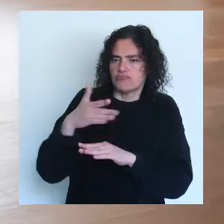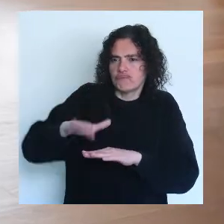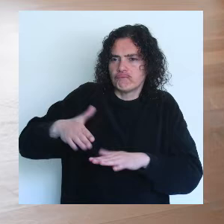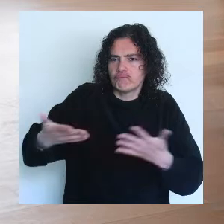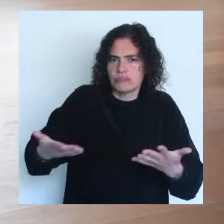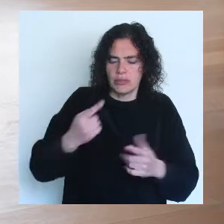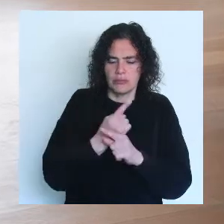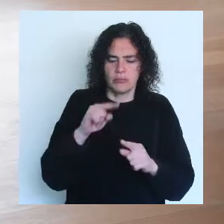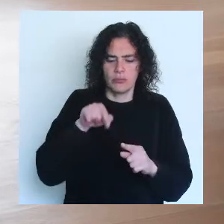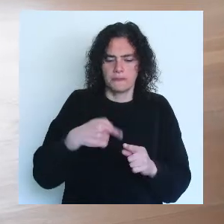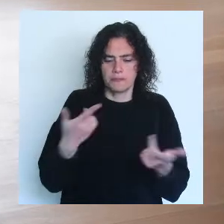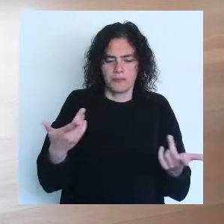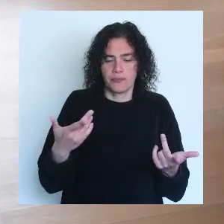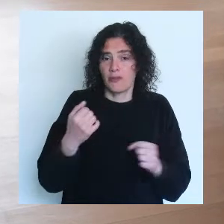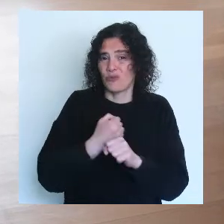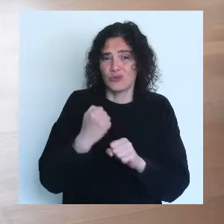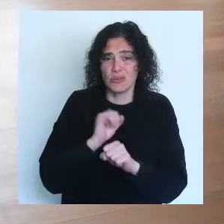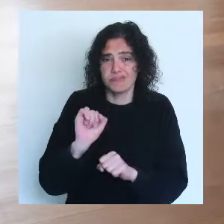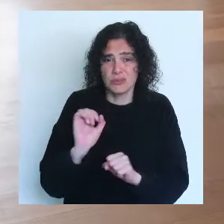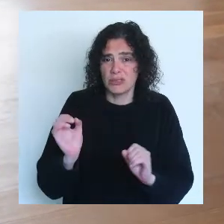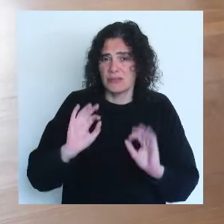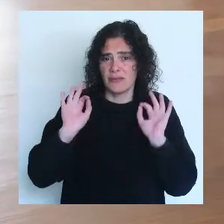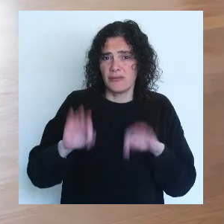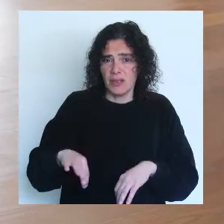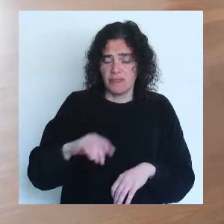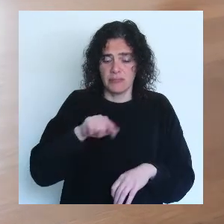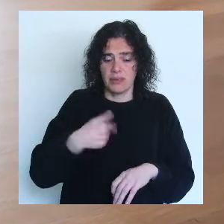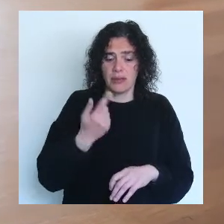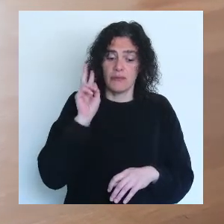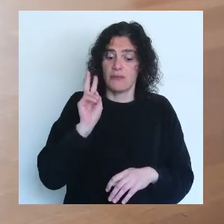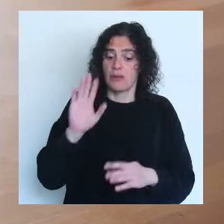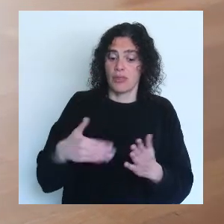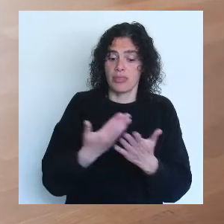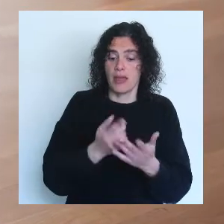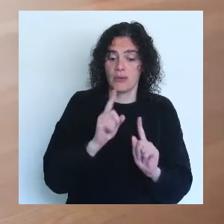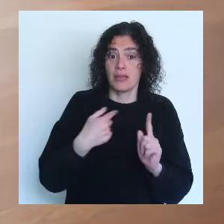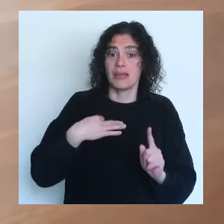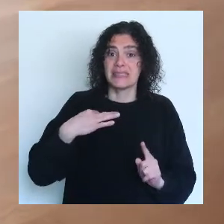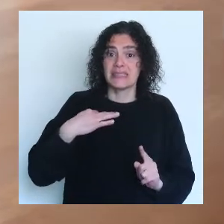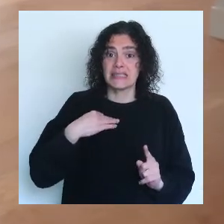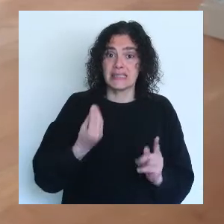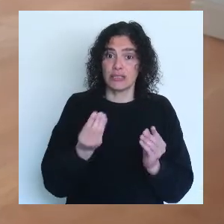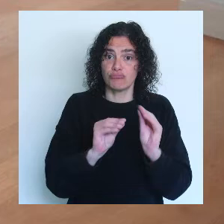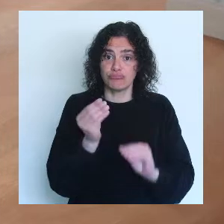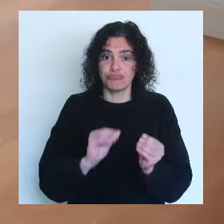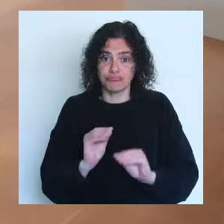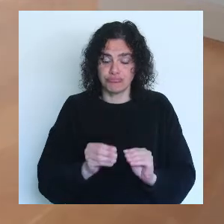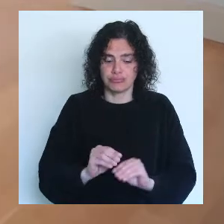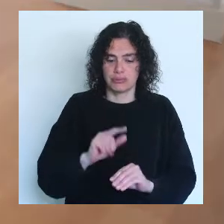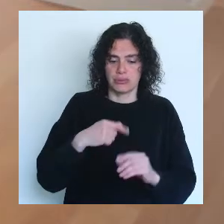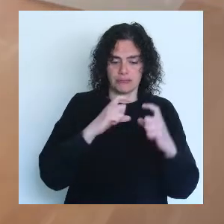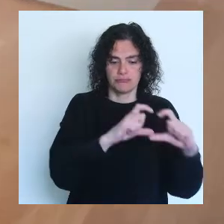object in the end, because there's no more the function. But he added the value, this